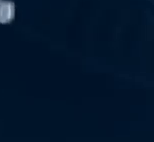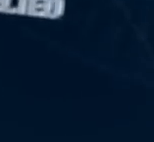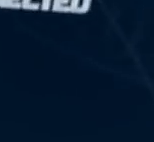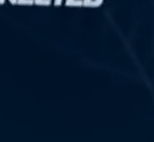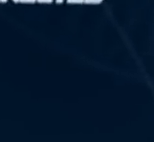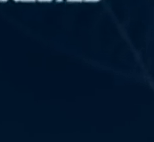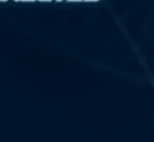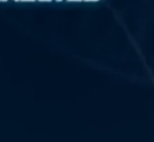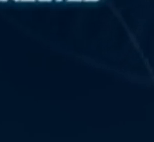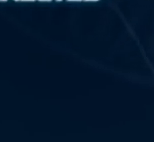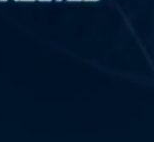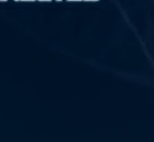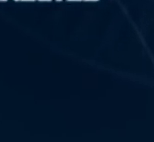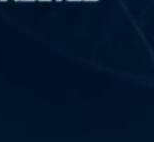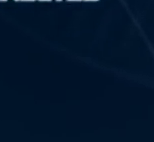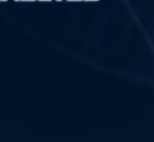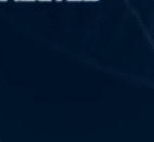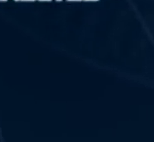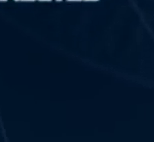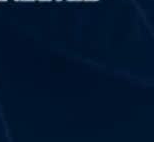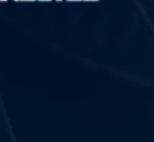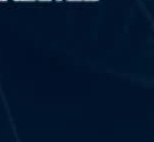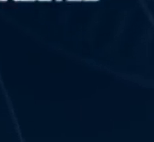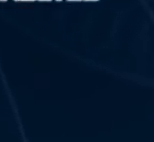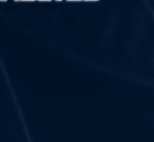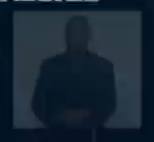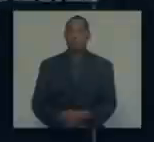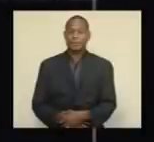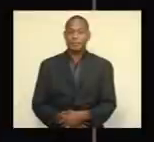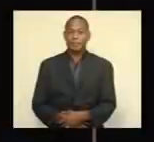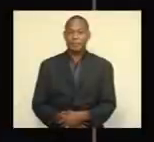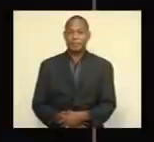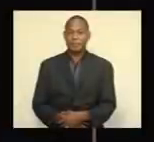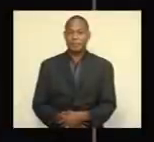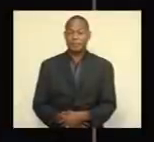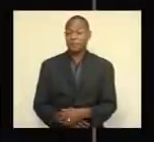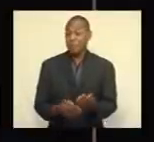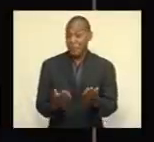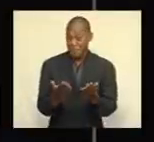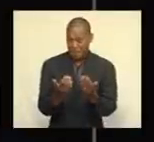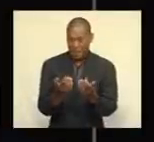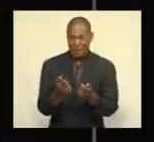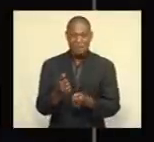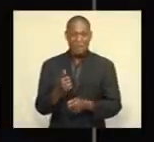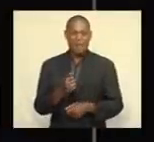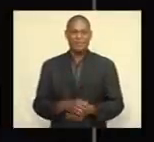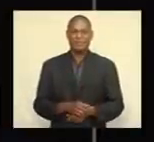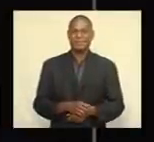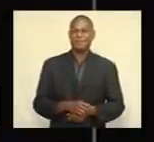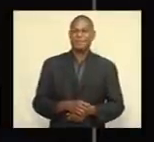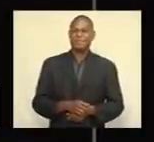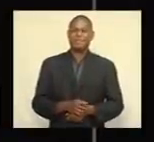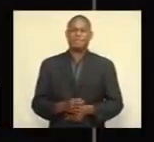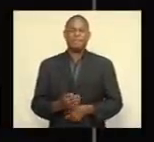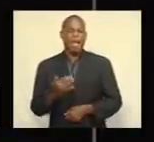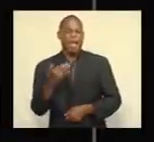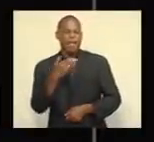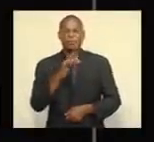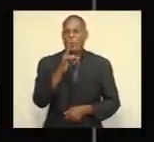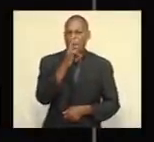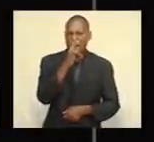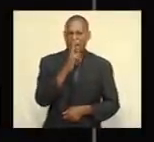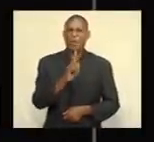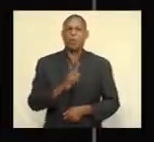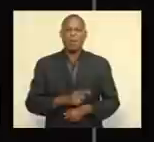Welcome back. Hundreds travelling to the Western Division were turned